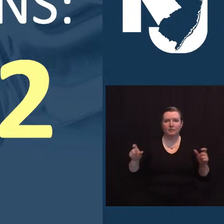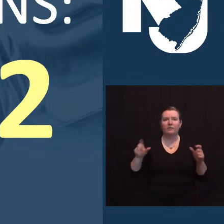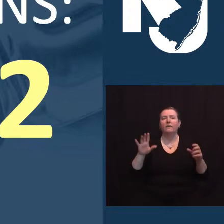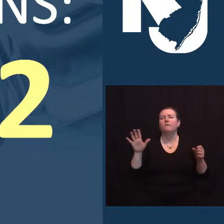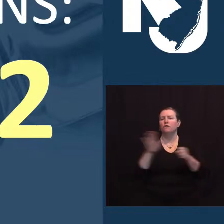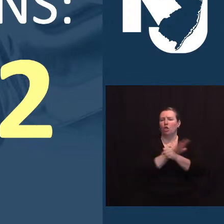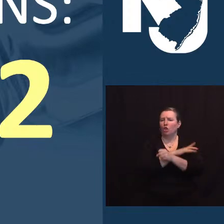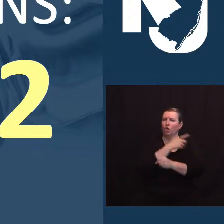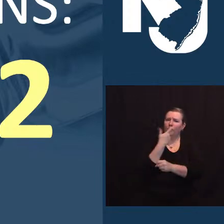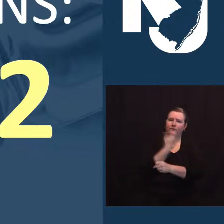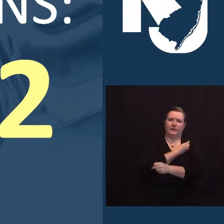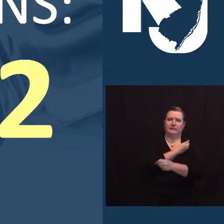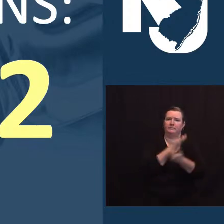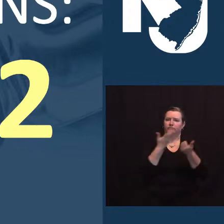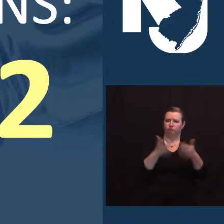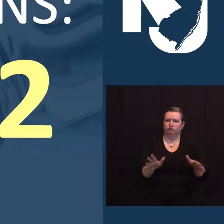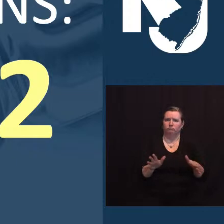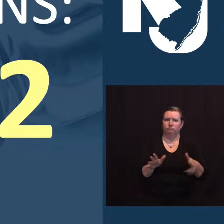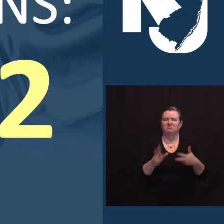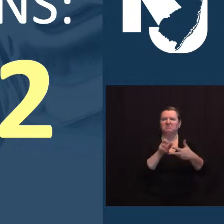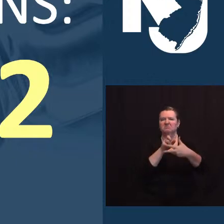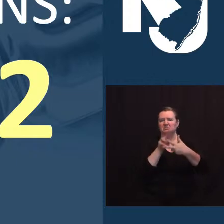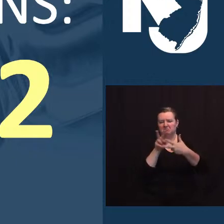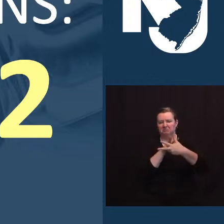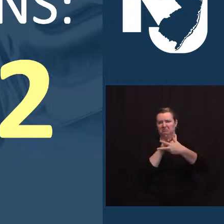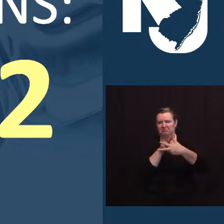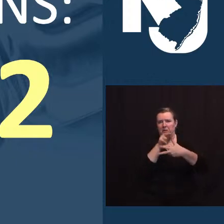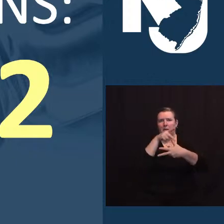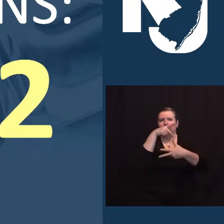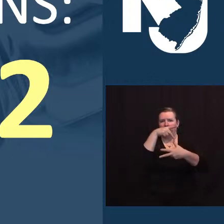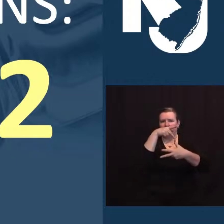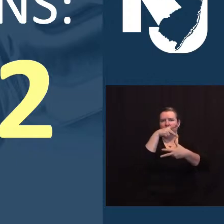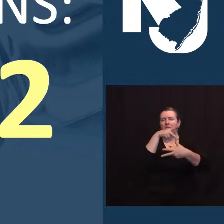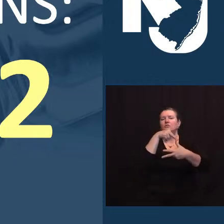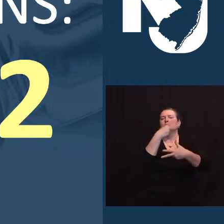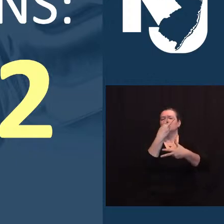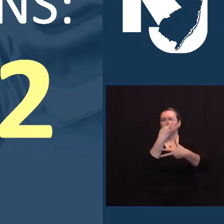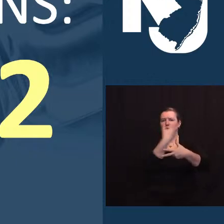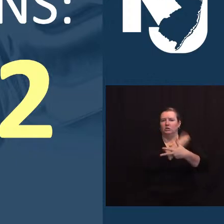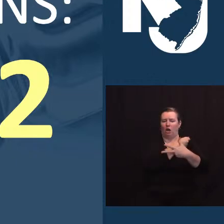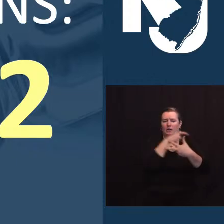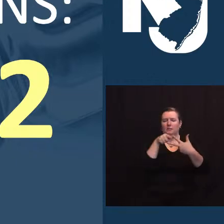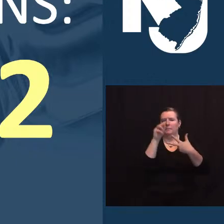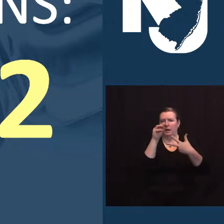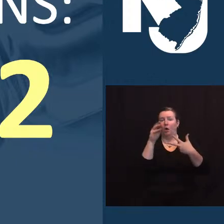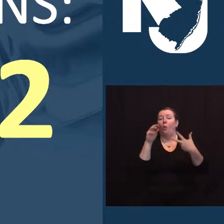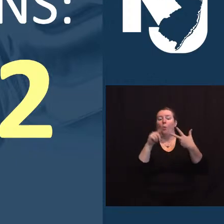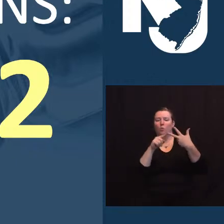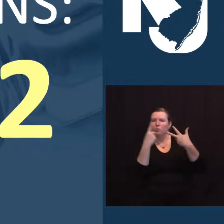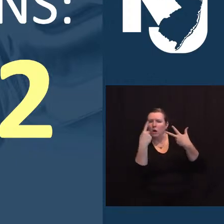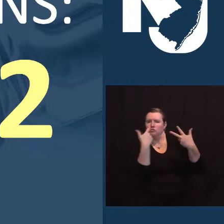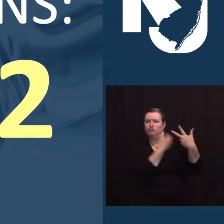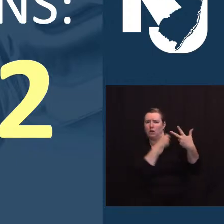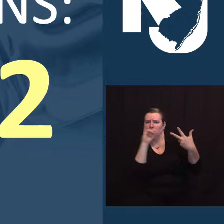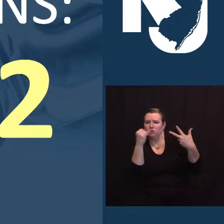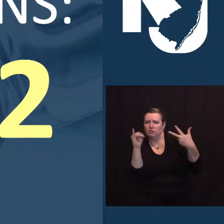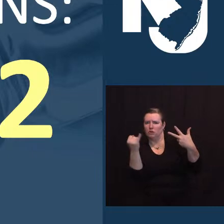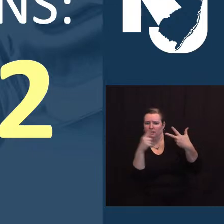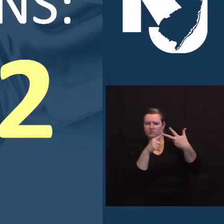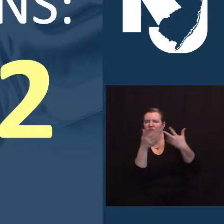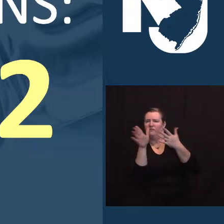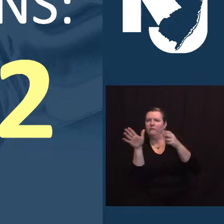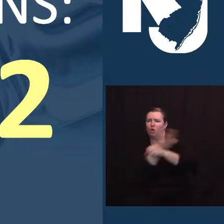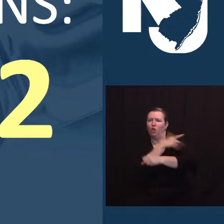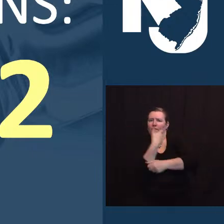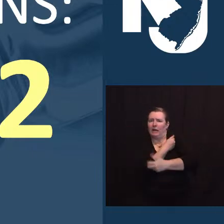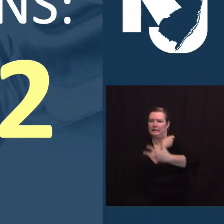vaccinated because either they've received their second dose of Pfizer and Moderna or they have received their single dose from